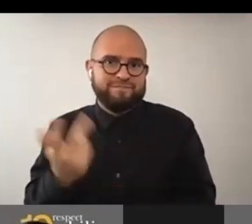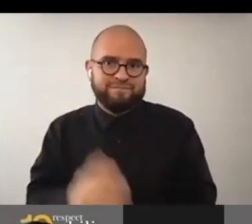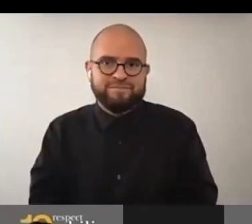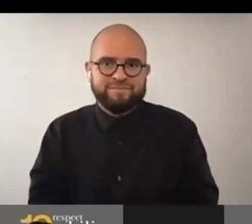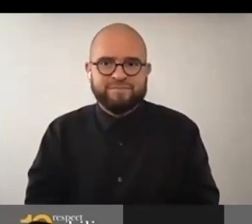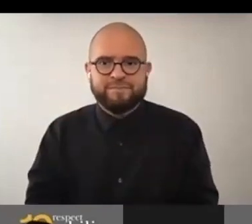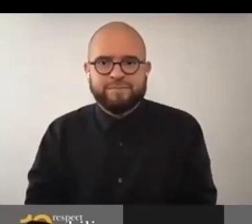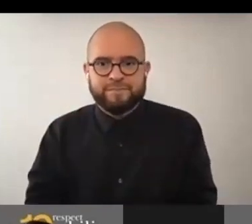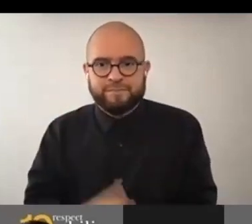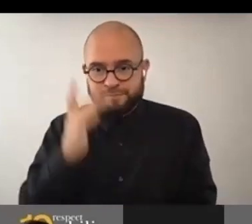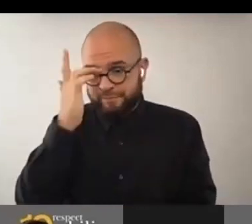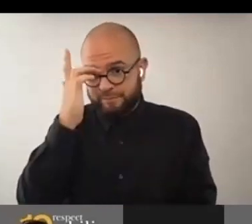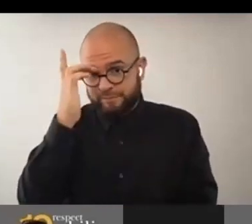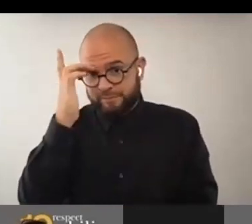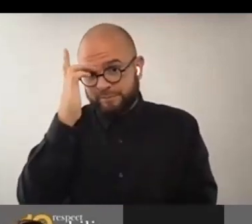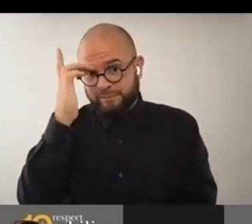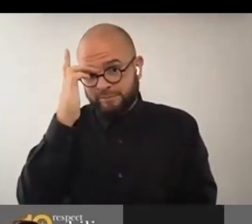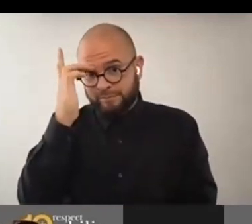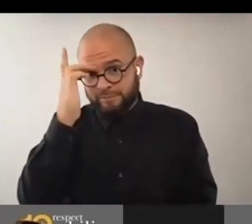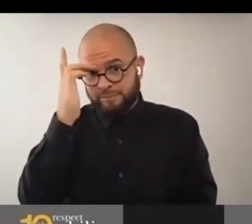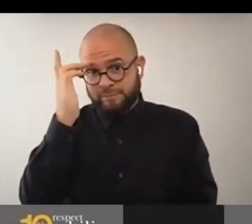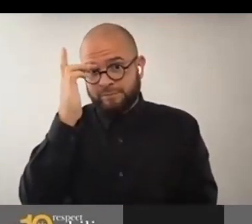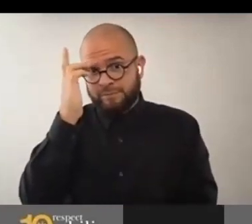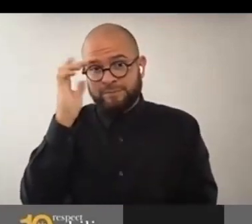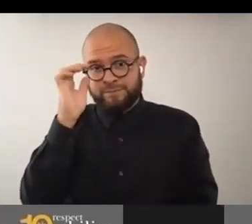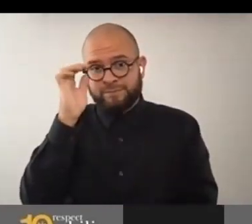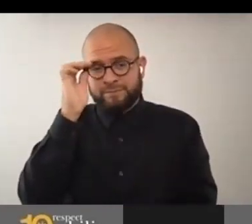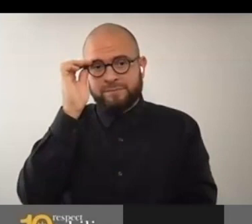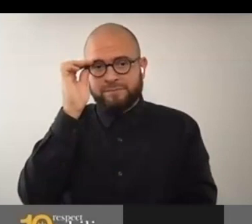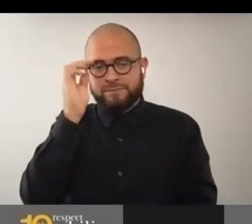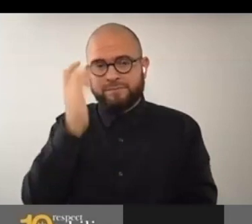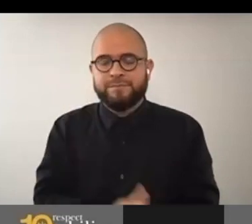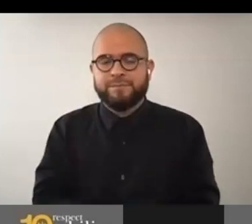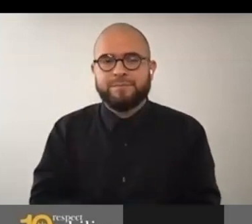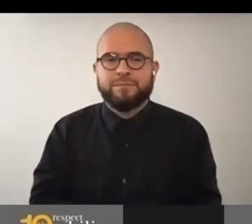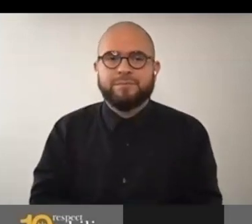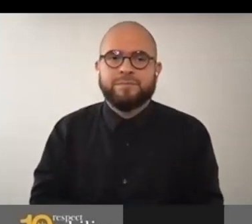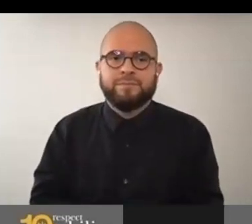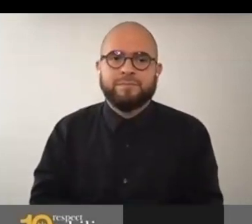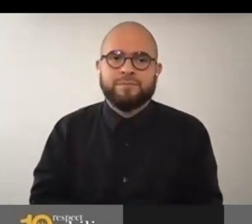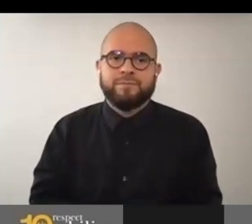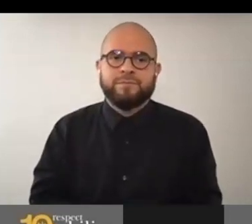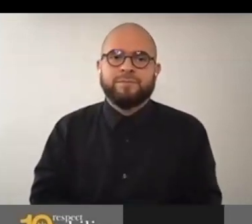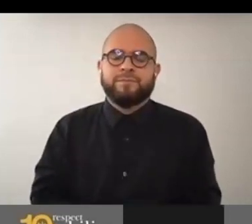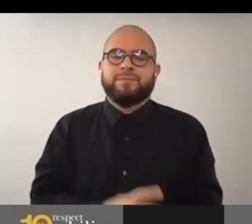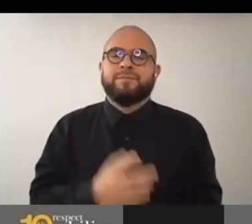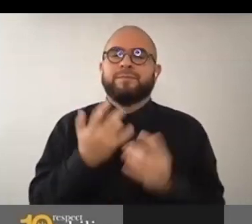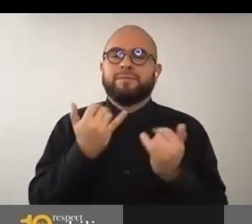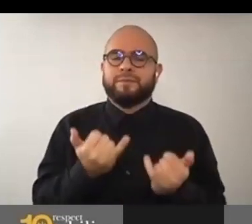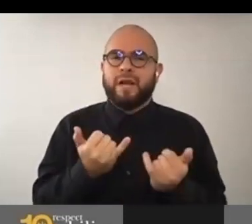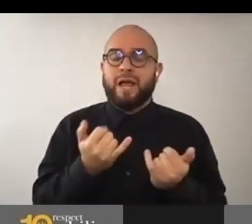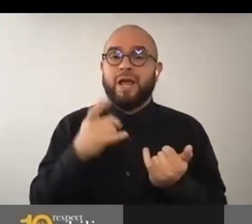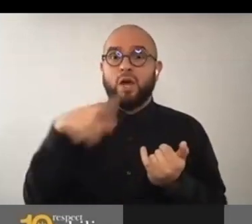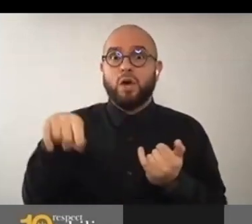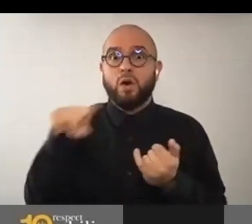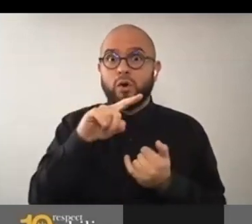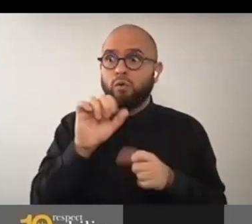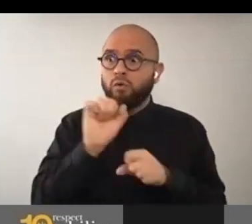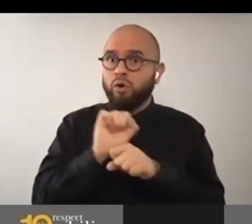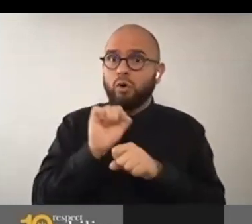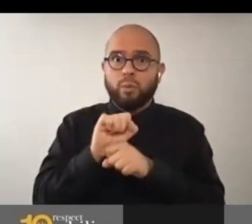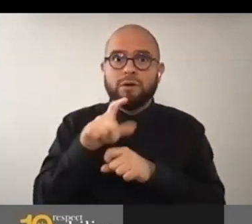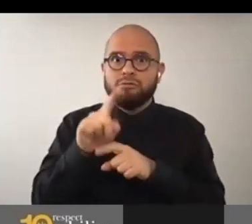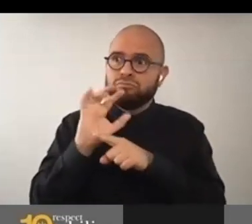all right. So let's think about, as you are currently pursuing your careers and advancing in your careers and in your